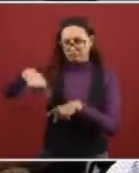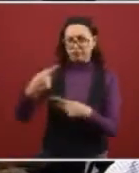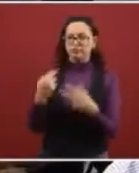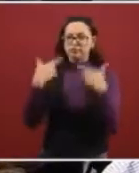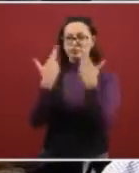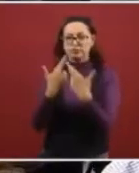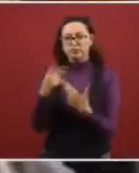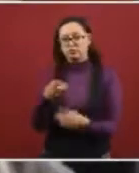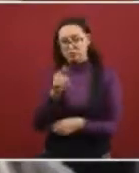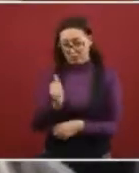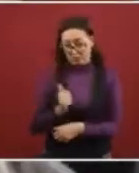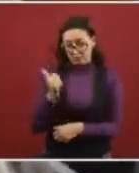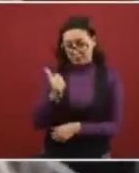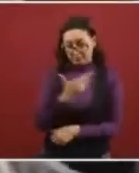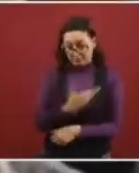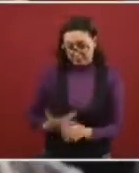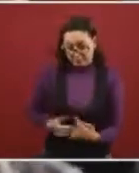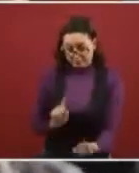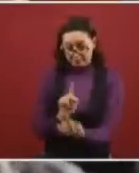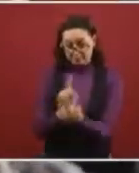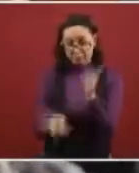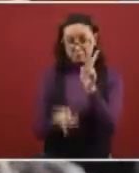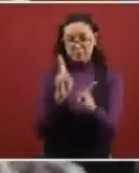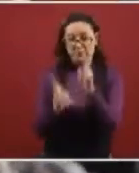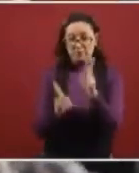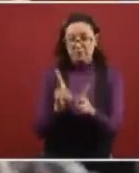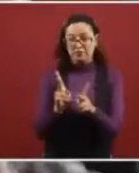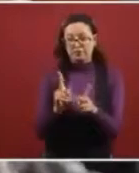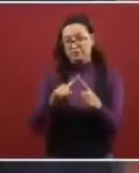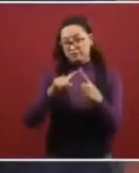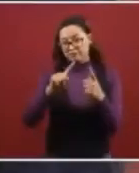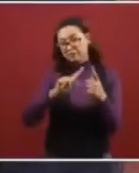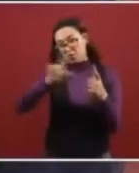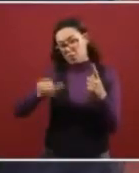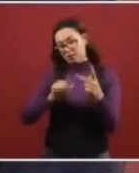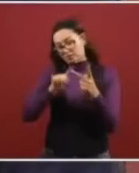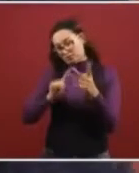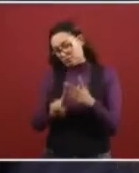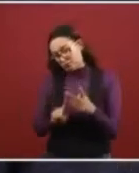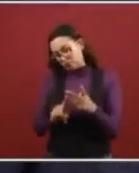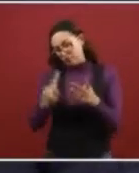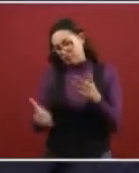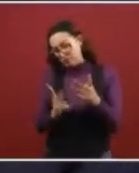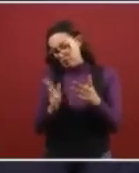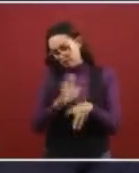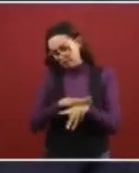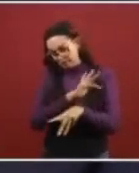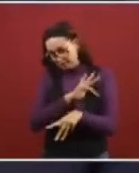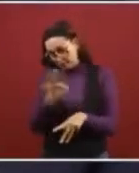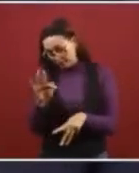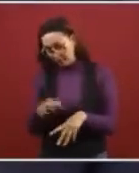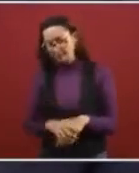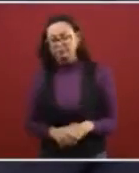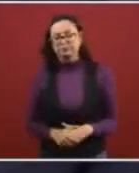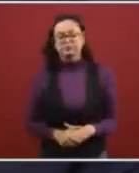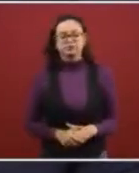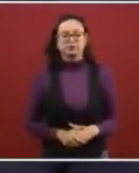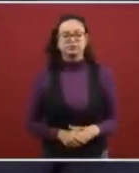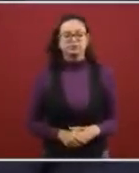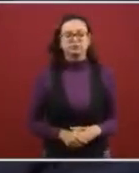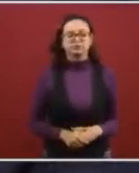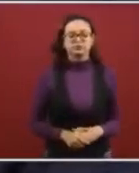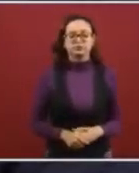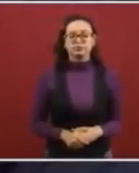so me pudiera permitirle preguntar dos preguntas más. Meeting to speak sí, mire, to, with ya, the delegate from the